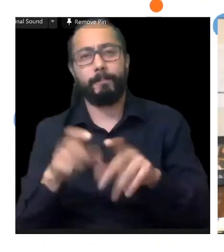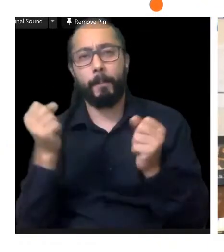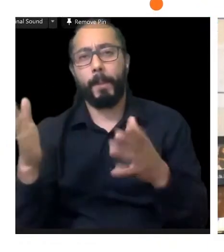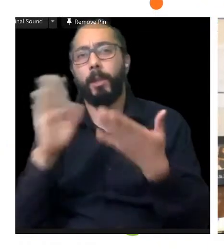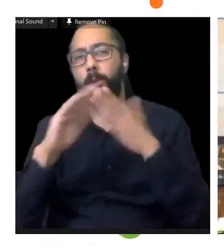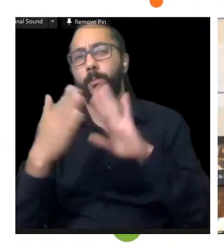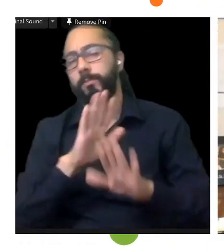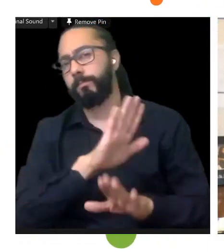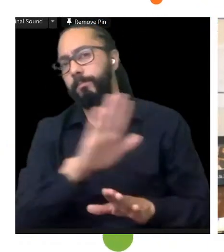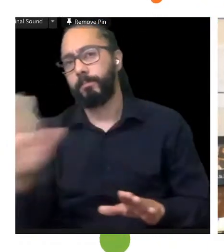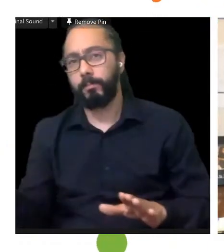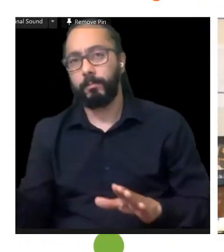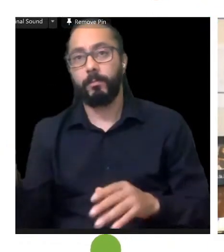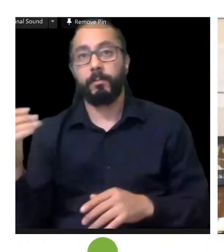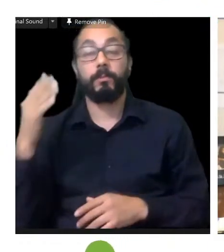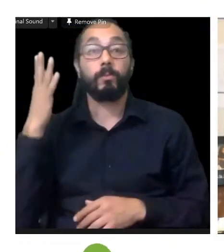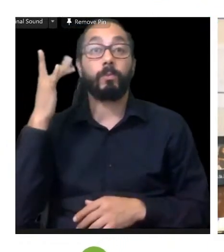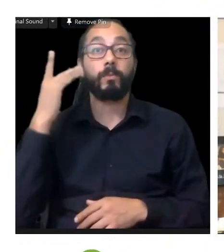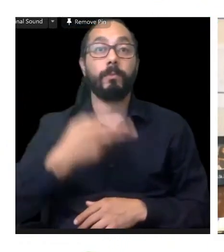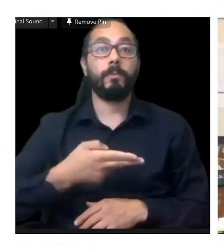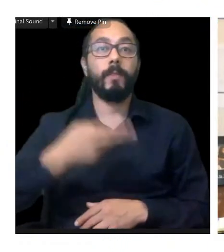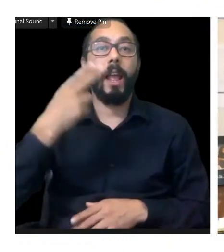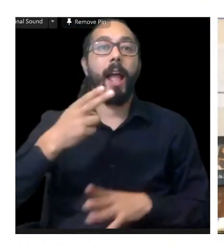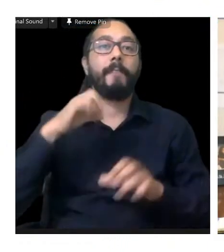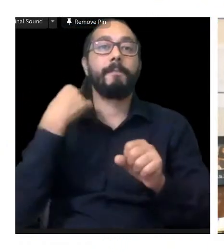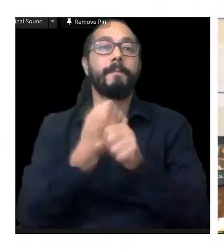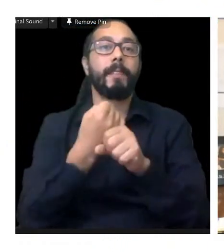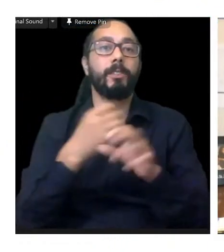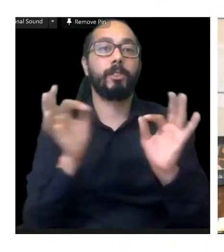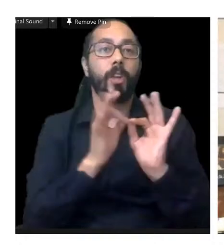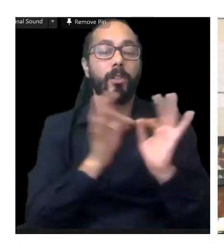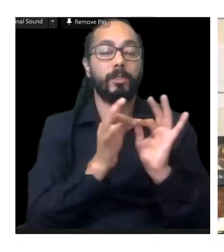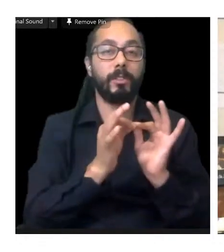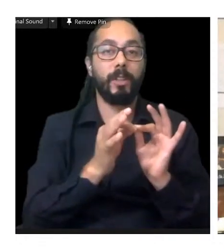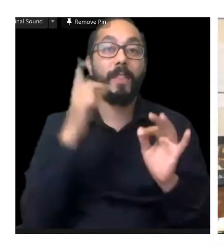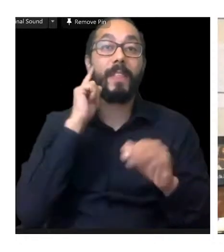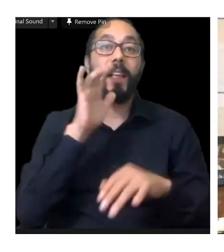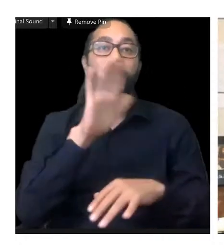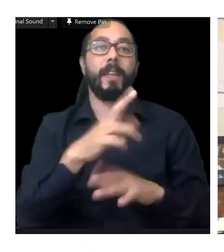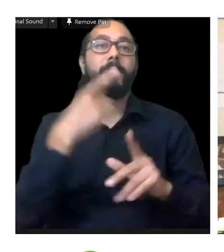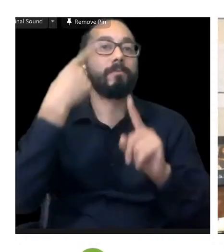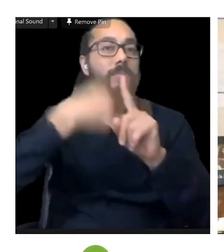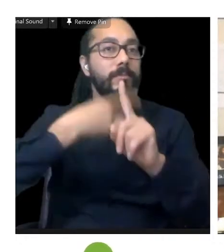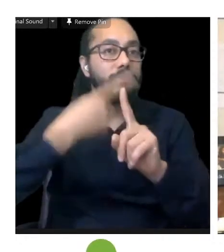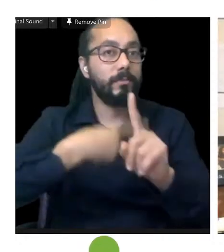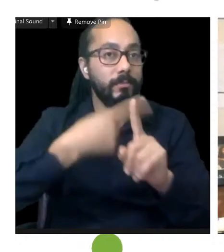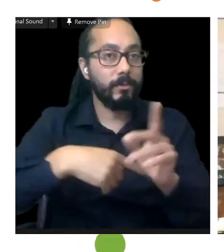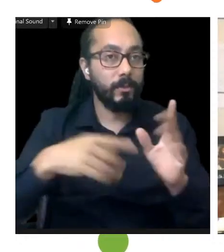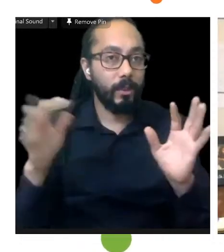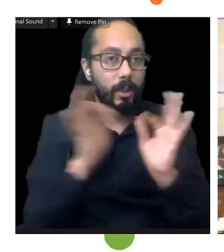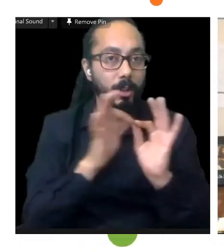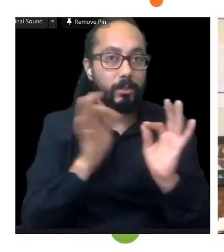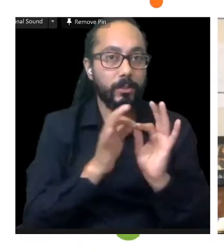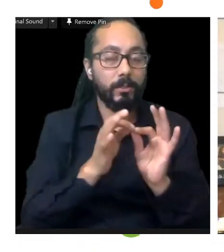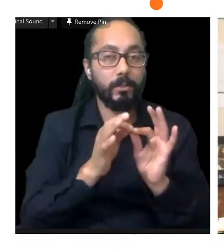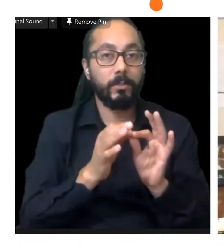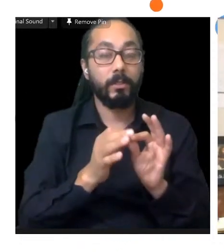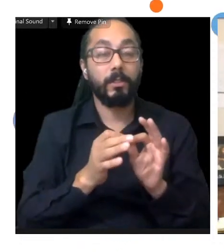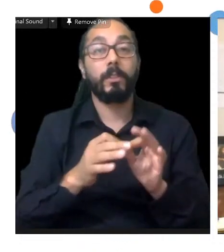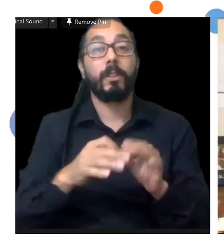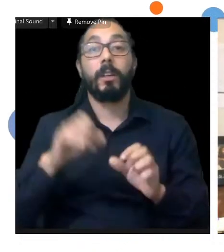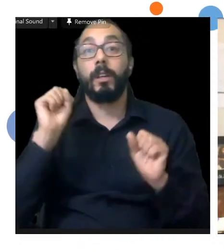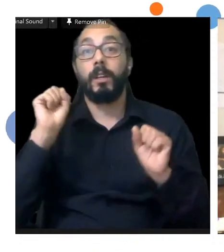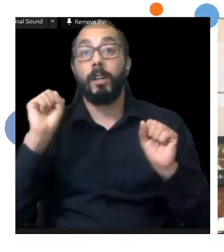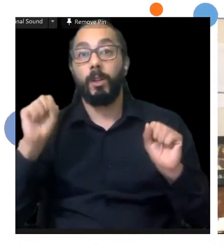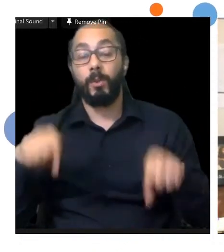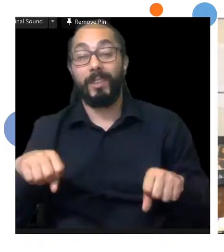is that there are high fixed costs in restaurants. If you think about just their lease costs, you can only either turn on the restaurant and you pay the